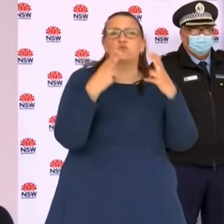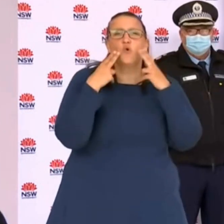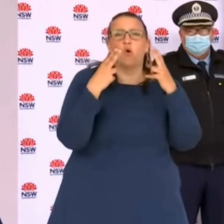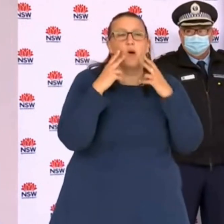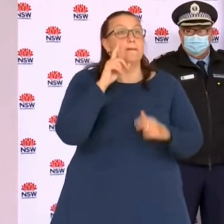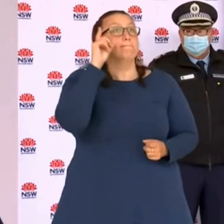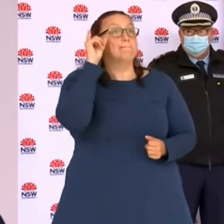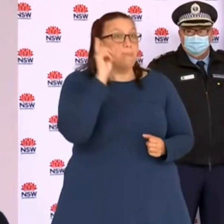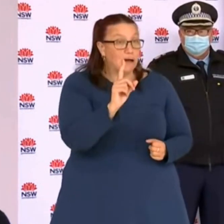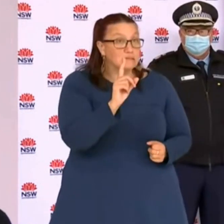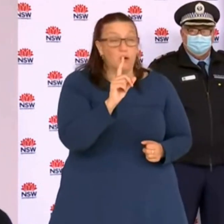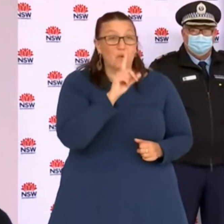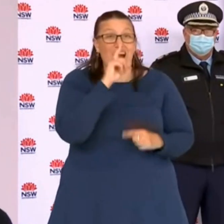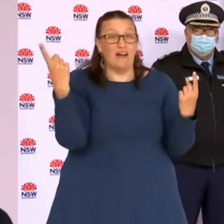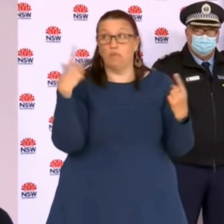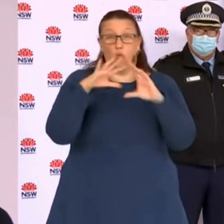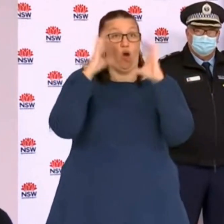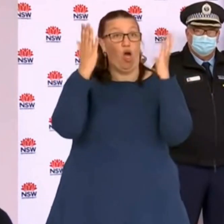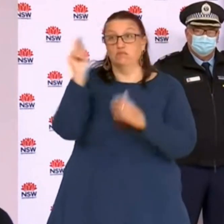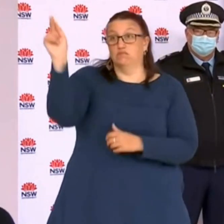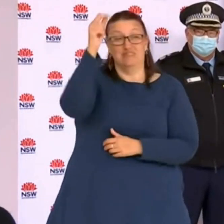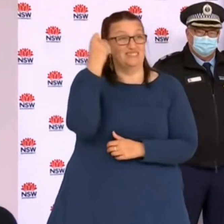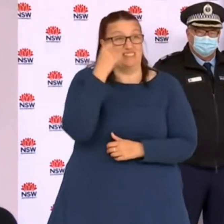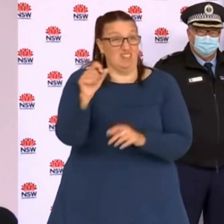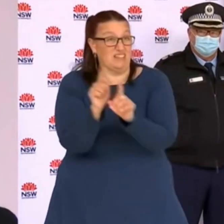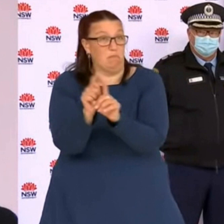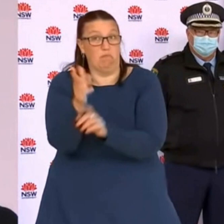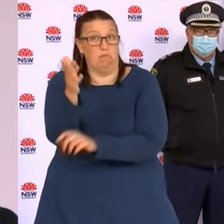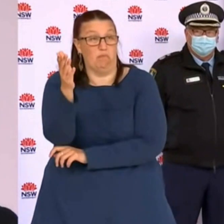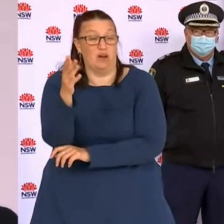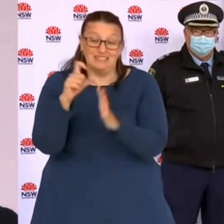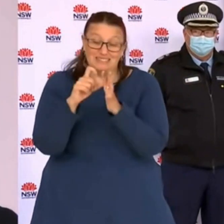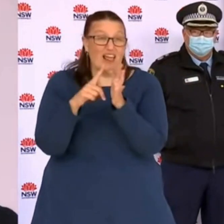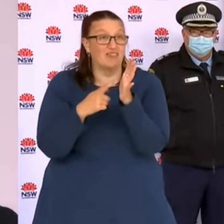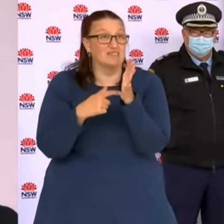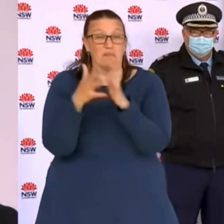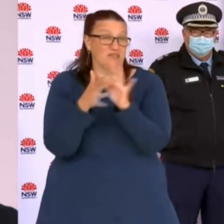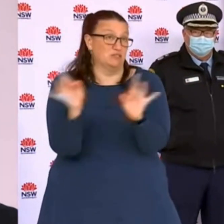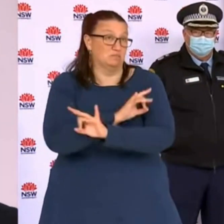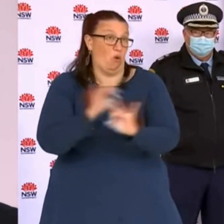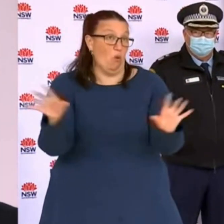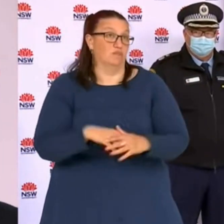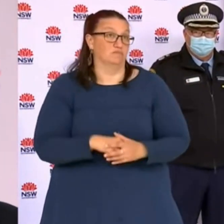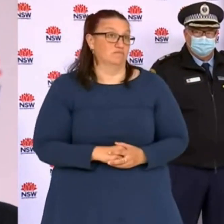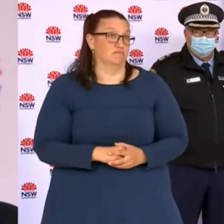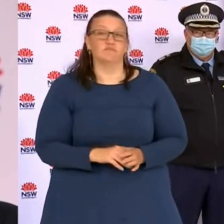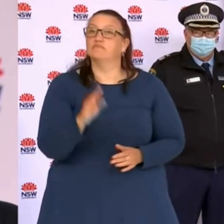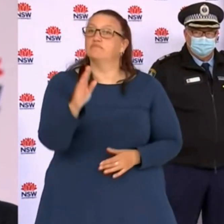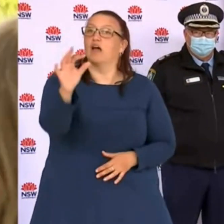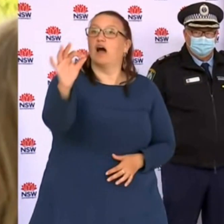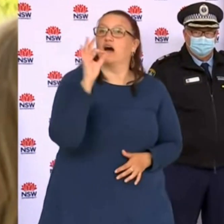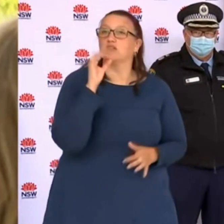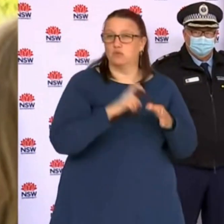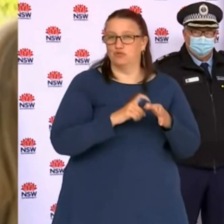Delta. Actually, has an answer question. Just in terms of the message getting out in southwestern Sydney into multicultural communities, there has been suggestion that there's been concern